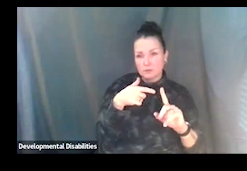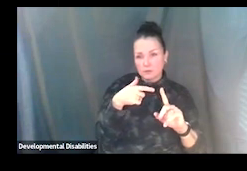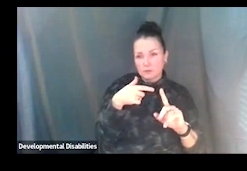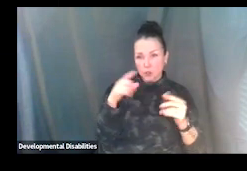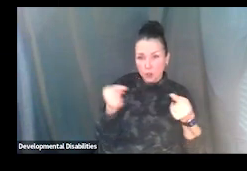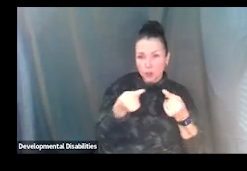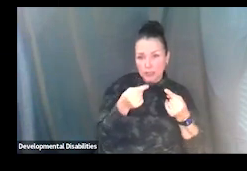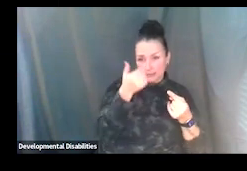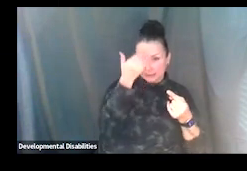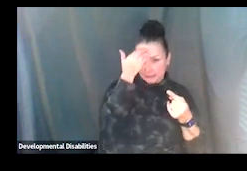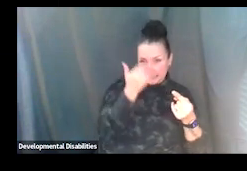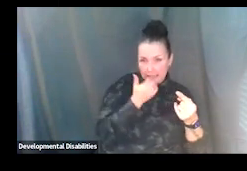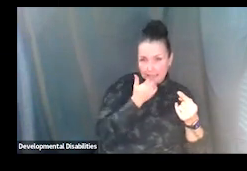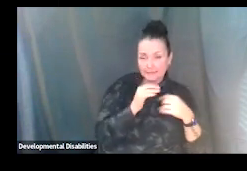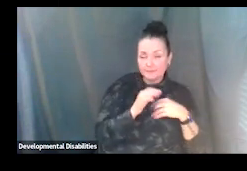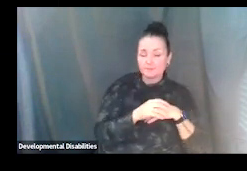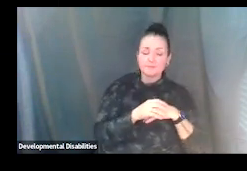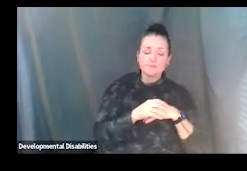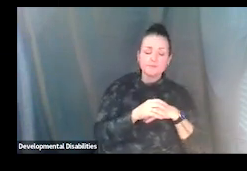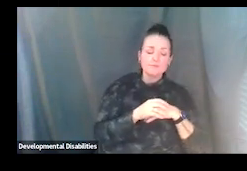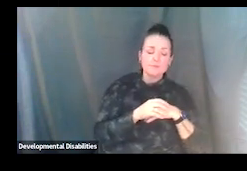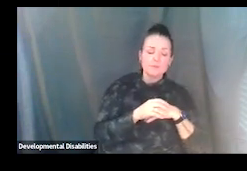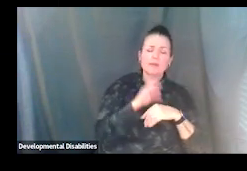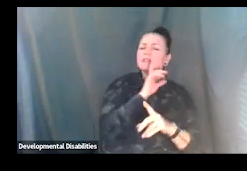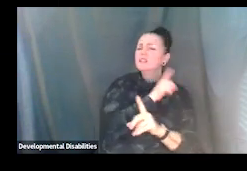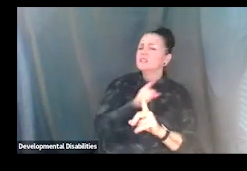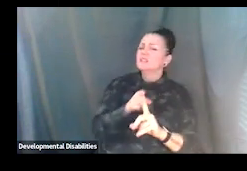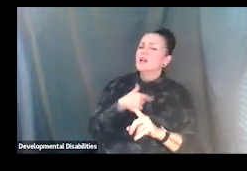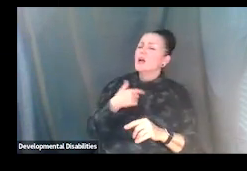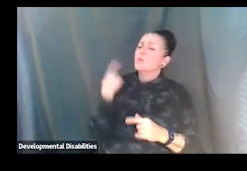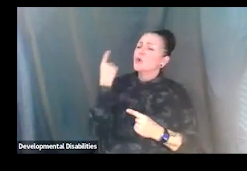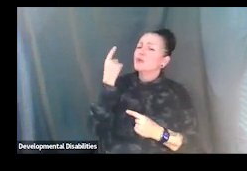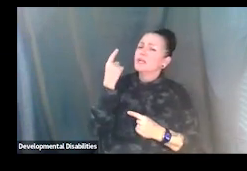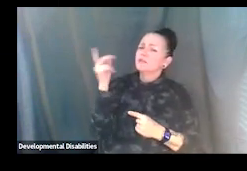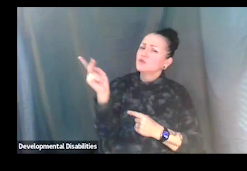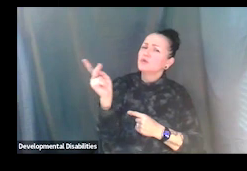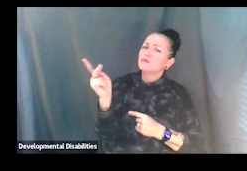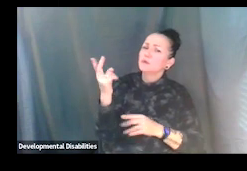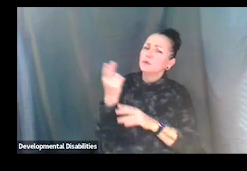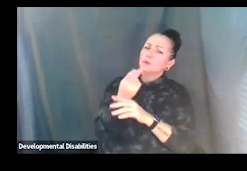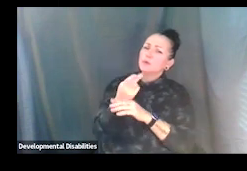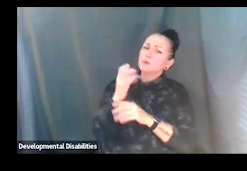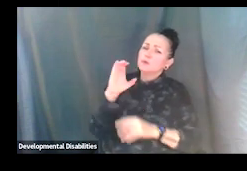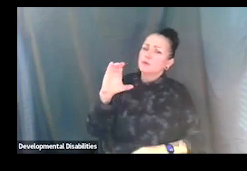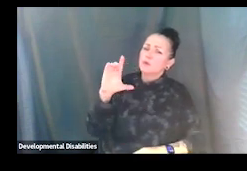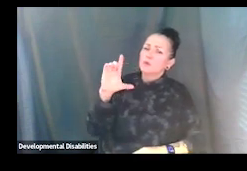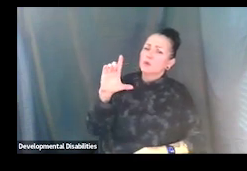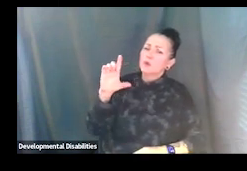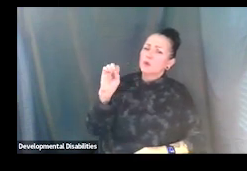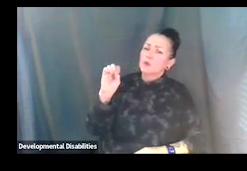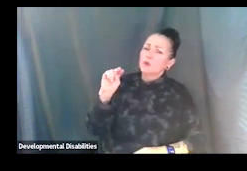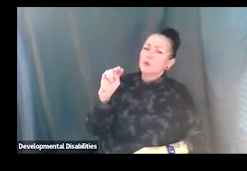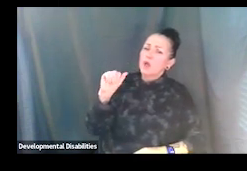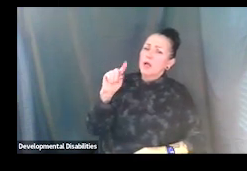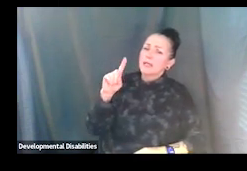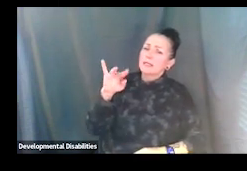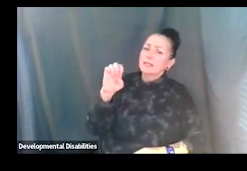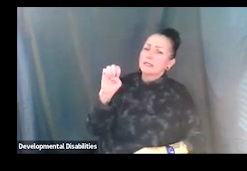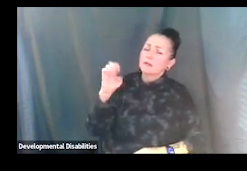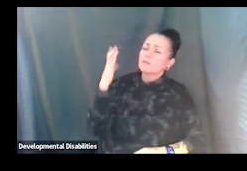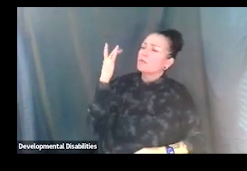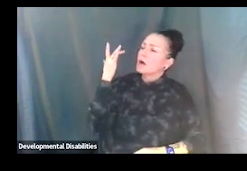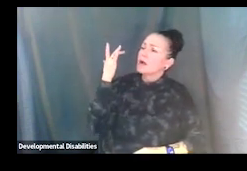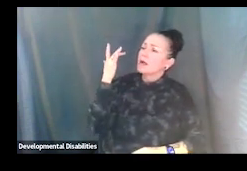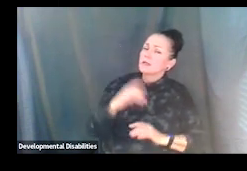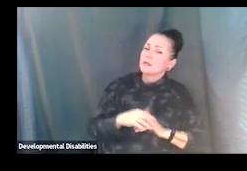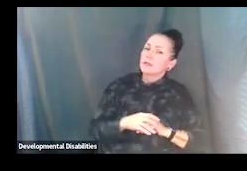And I don't want you to think that I'm questioning you or suggesting it's wrong. I'm just curious as to what the rationale would be. Yeah, I think